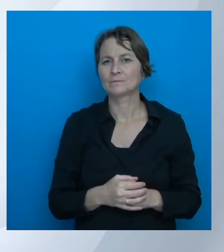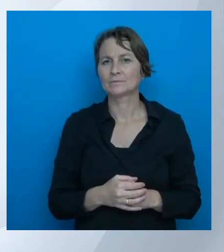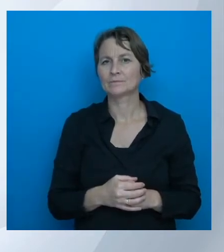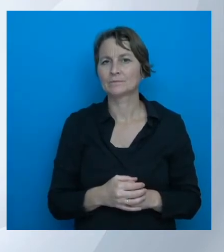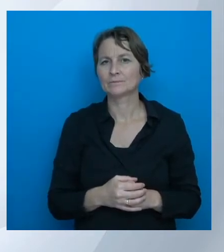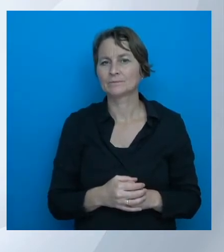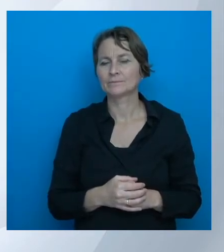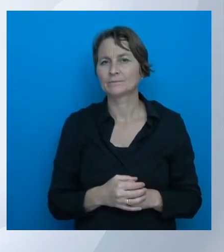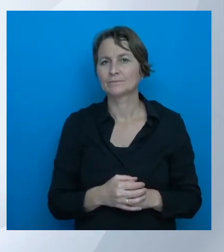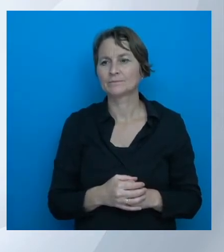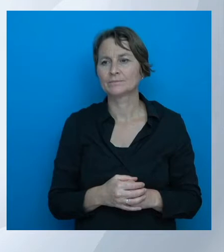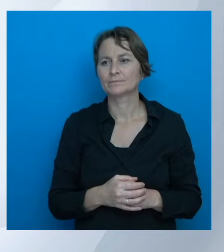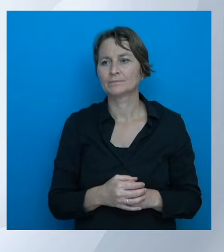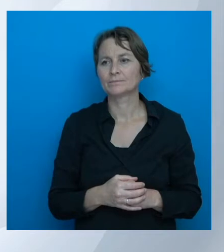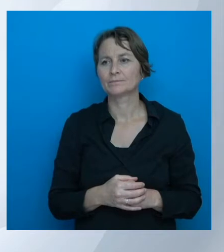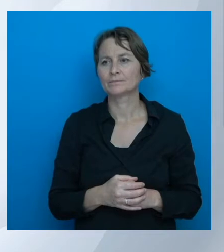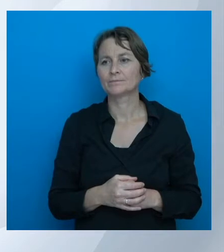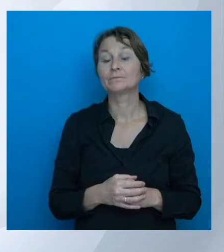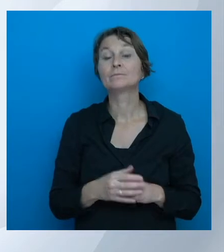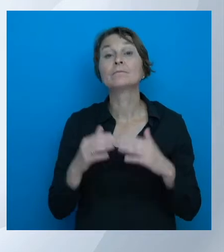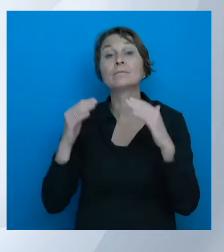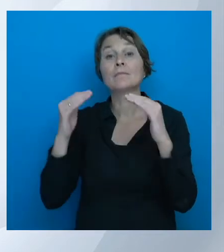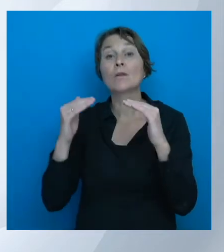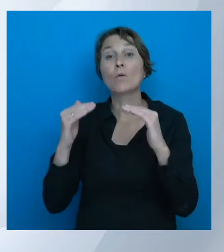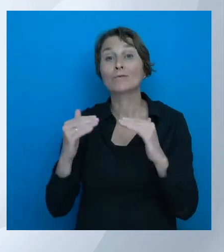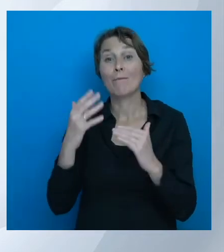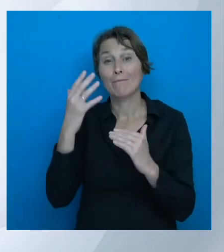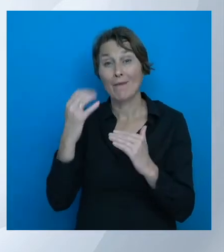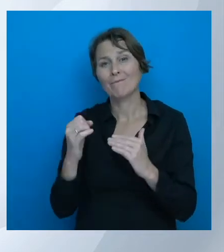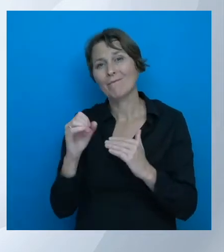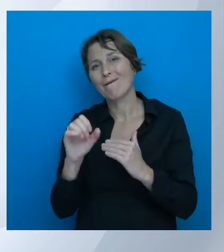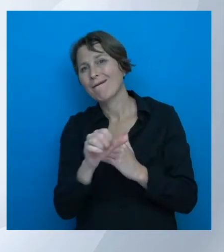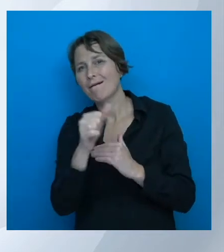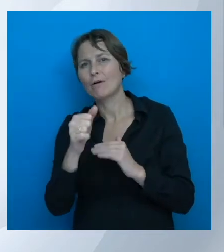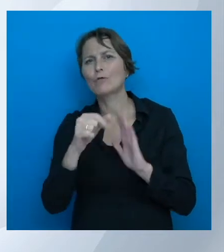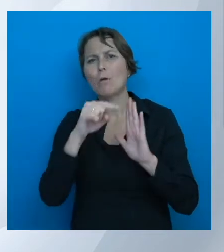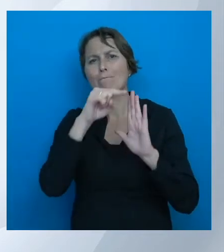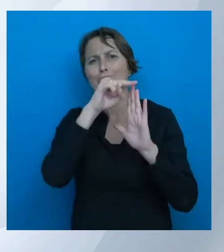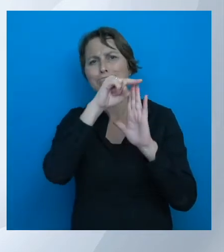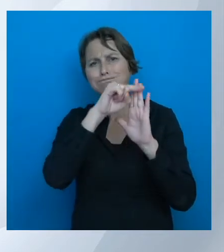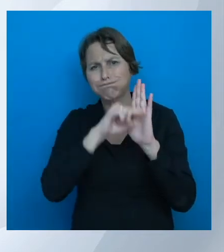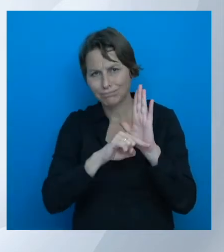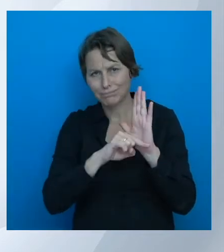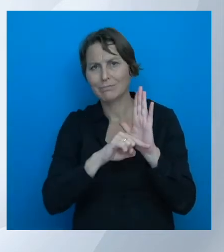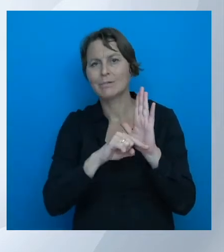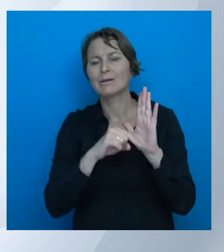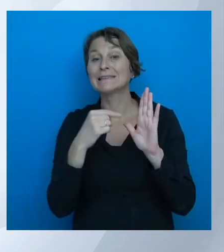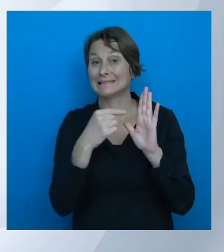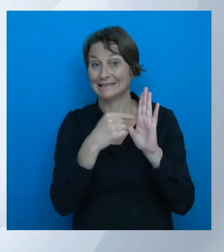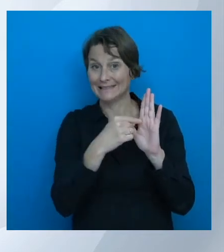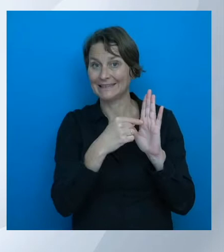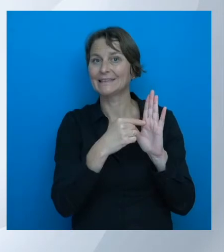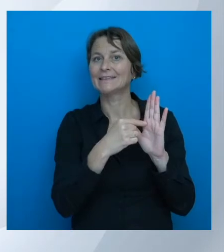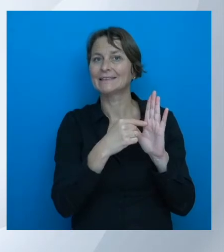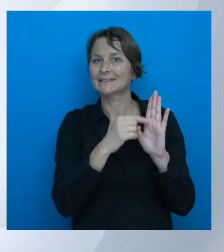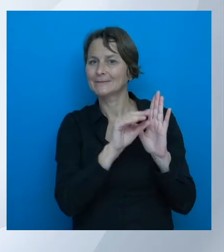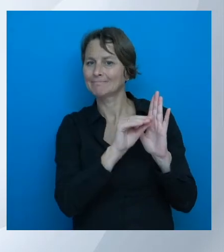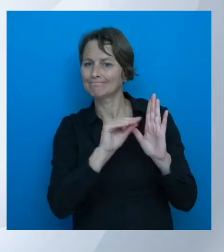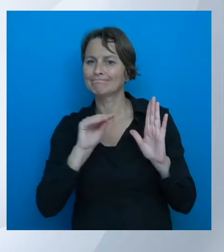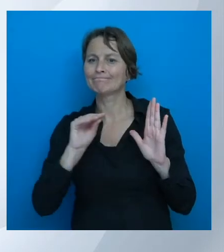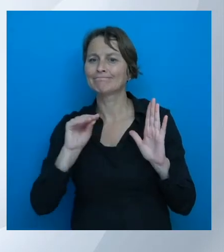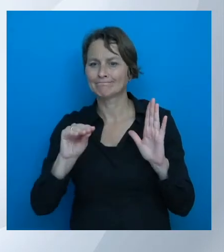the policies into the landscape by having them as CRDs.